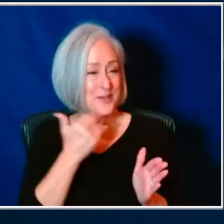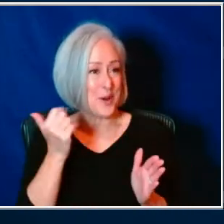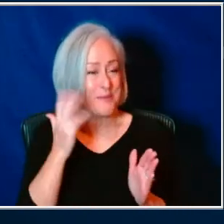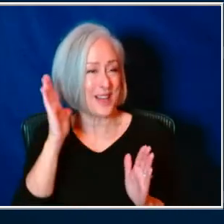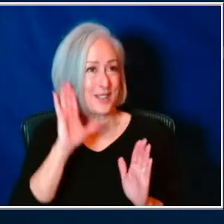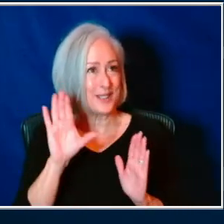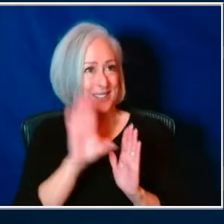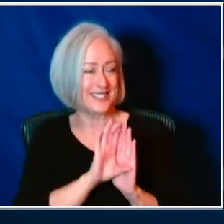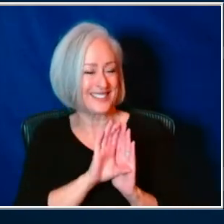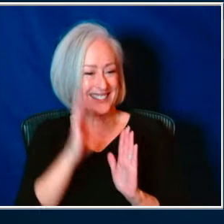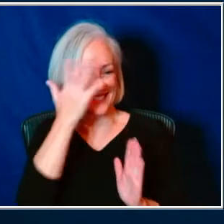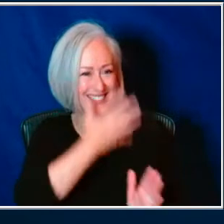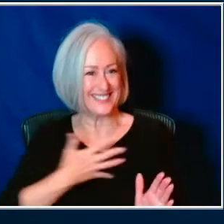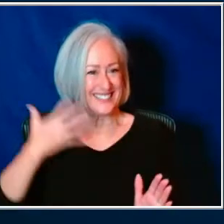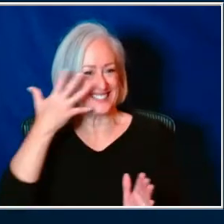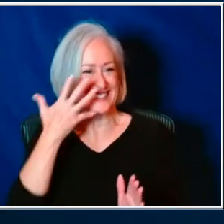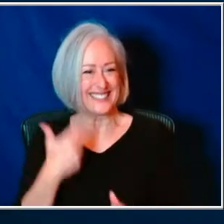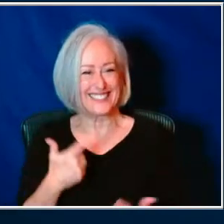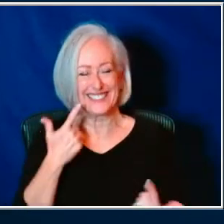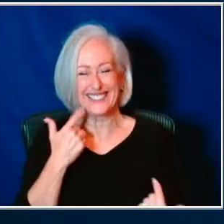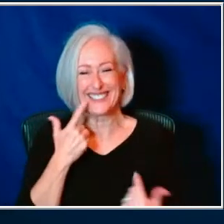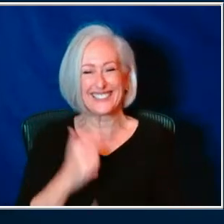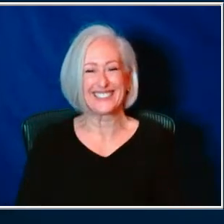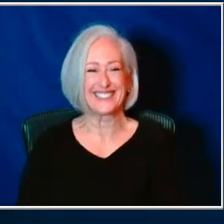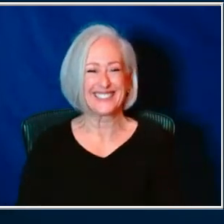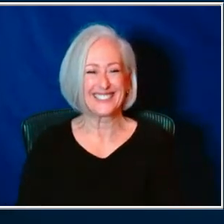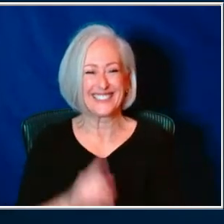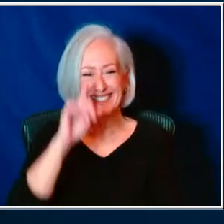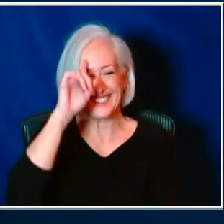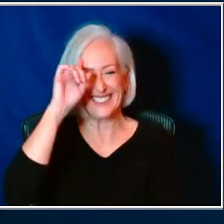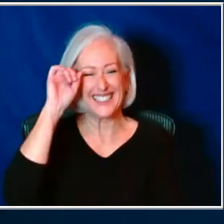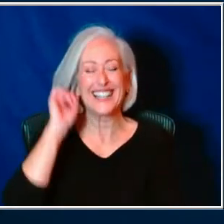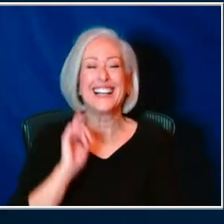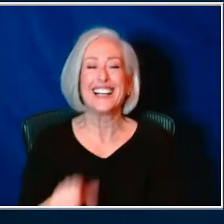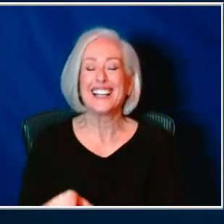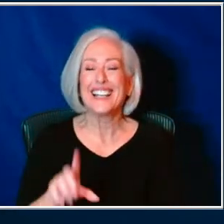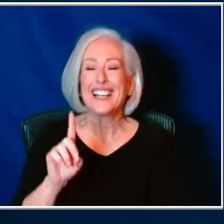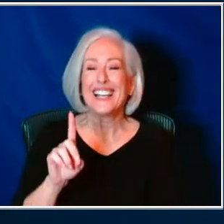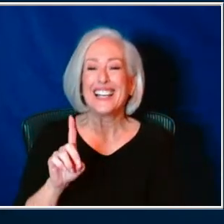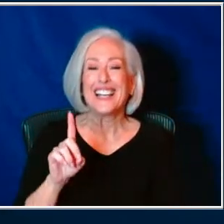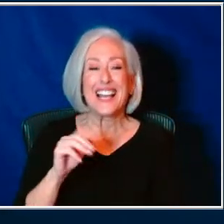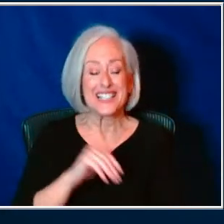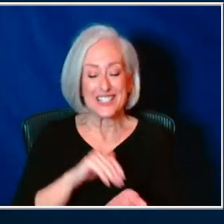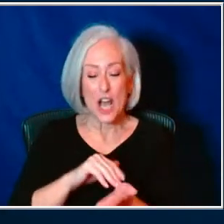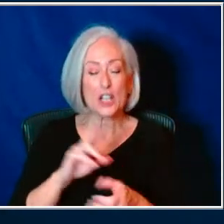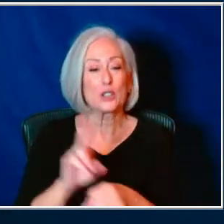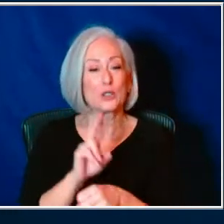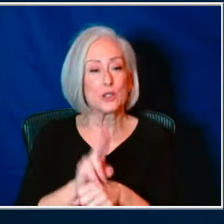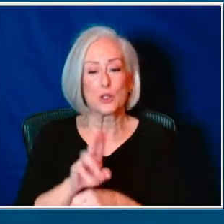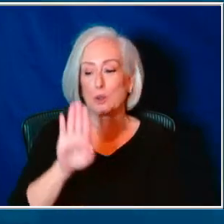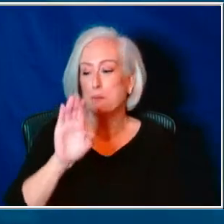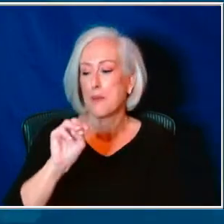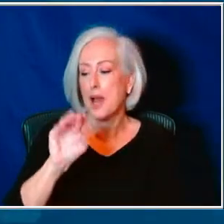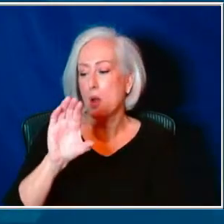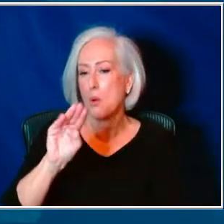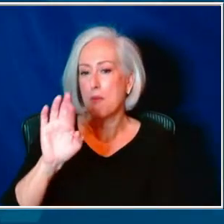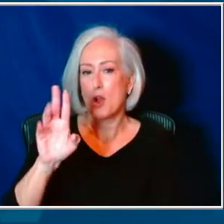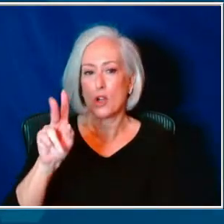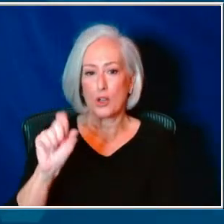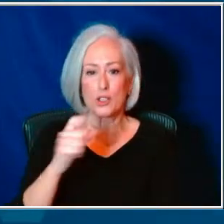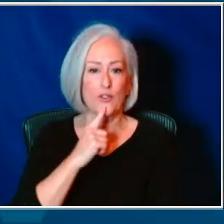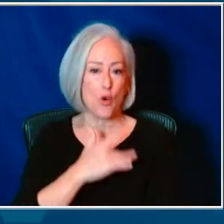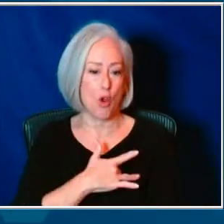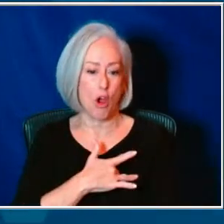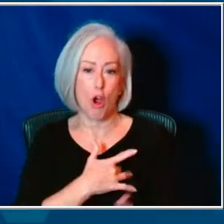ho, ho, so ho. As doctors, we use, I know. As doctors, we use biomarkers such as heart rate and blood pressure in caring for